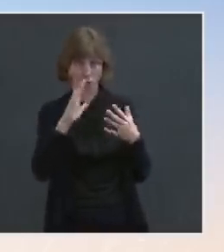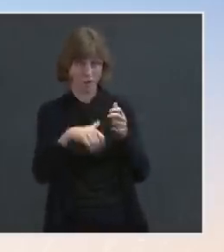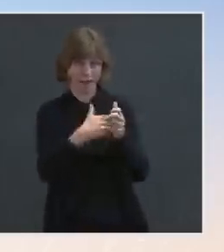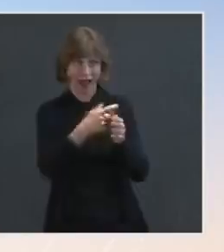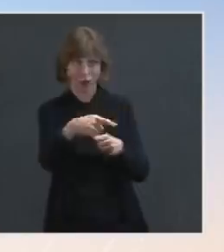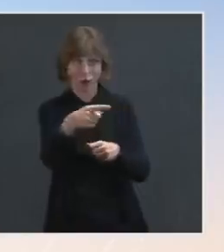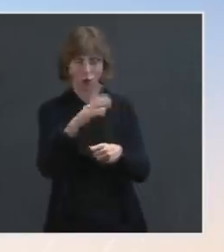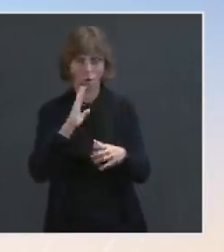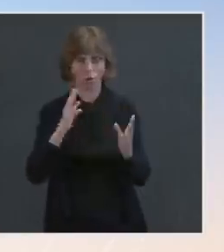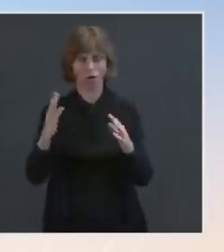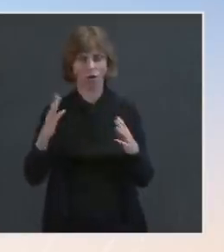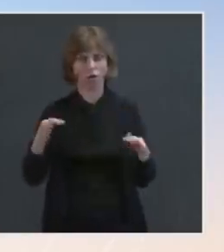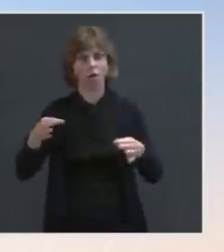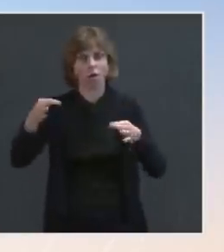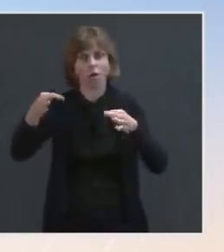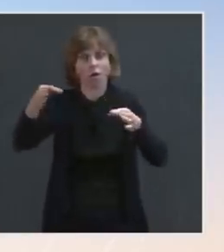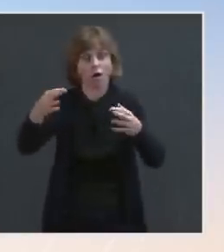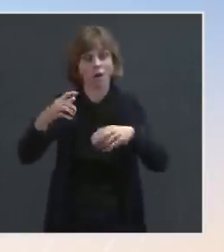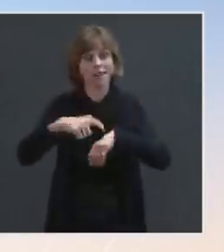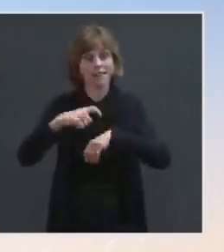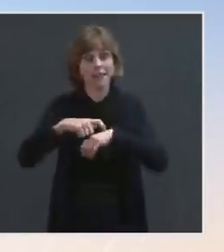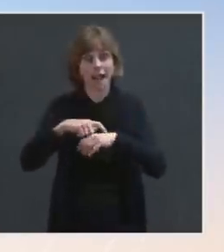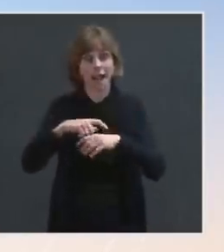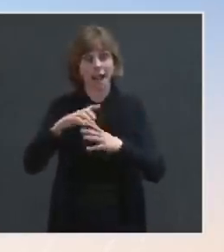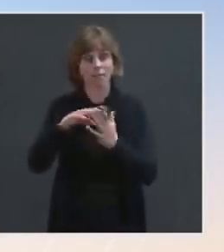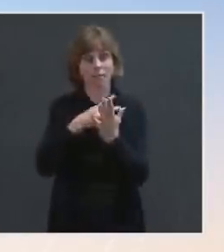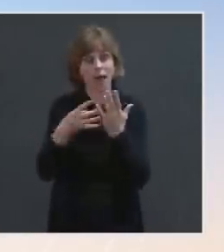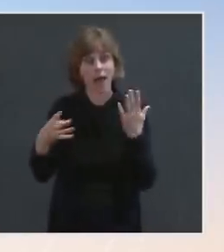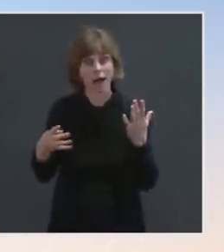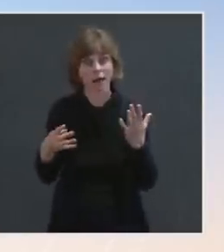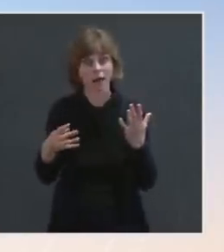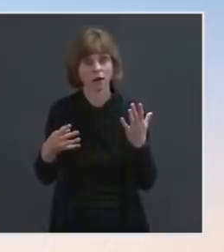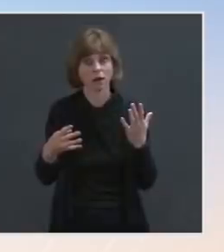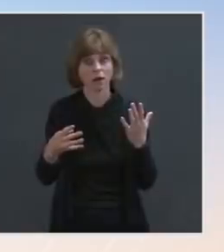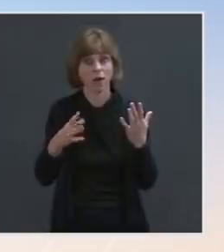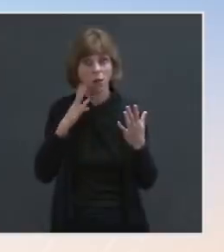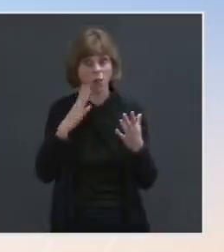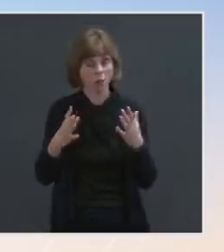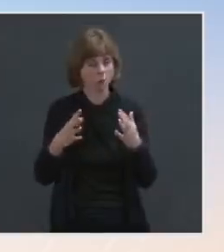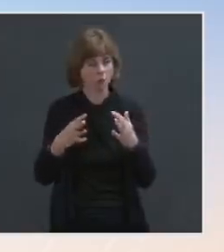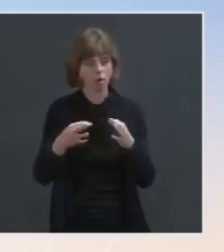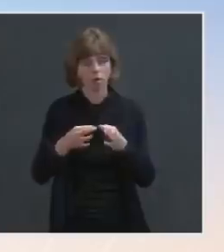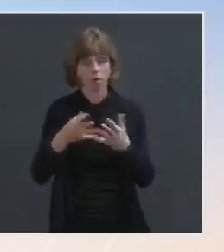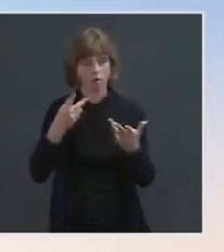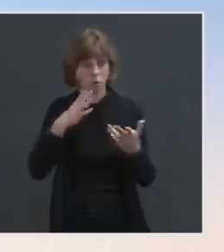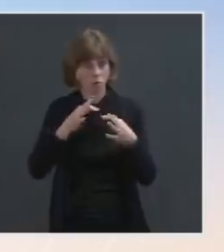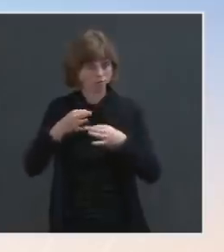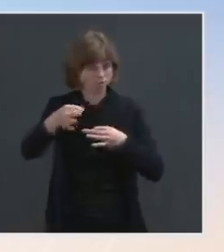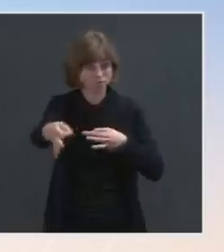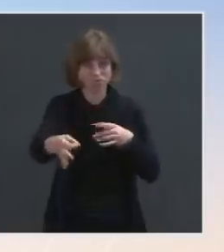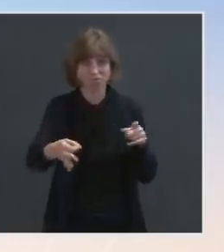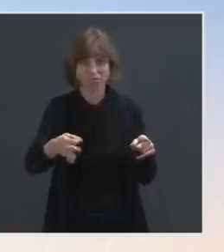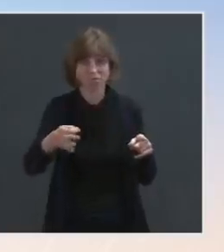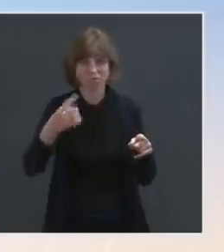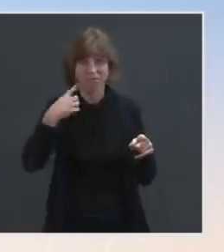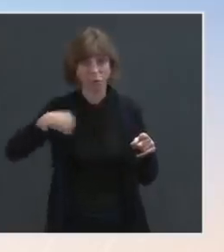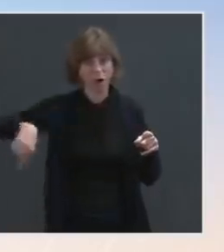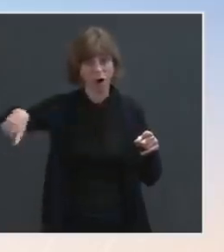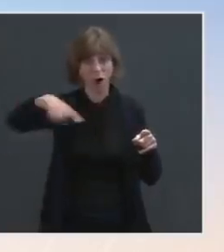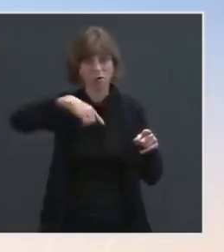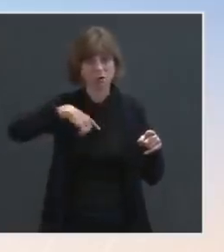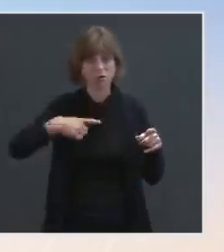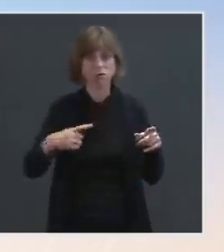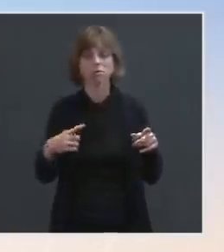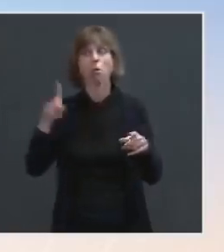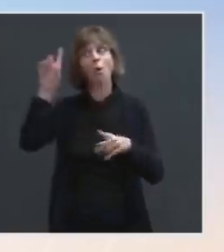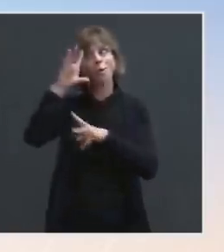that a few states could set back the timeline here? Well, what the president has said publicly and certainly conveyed to all of us